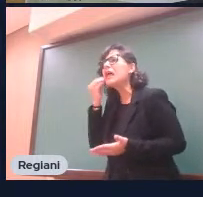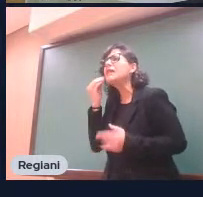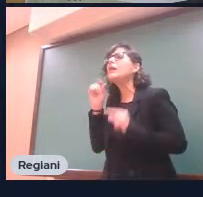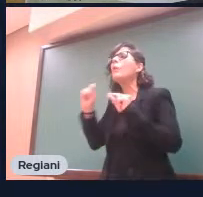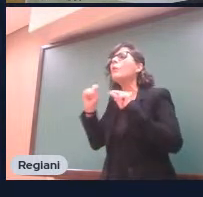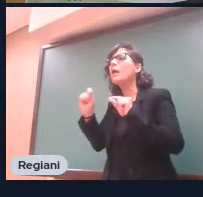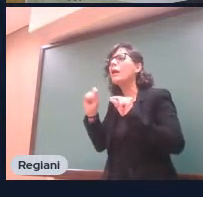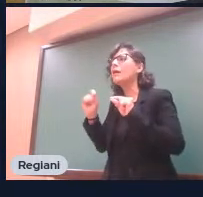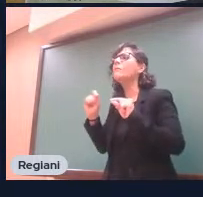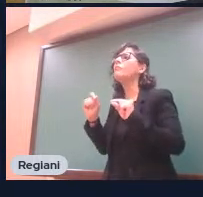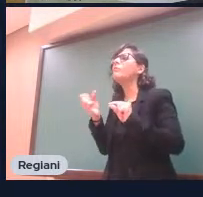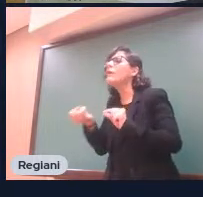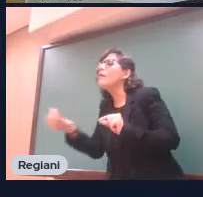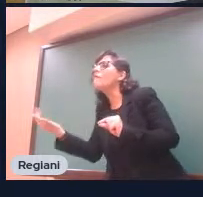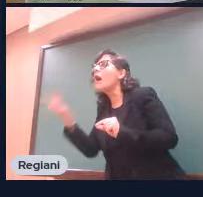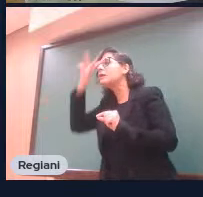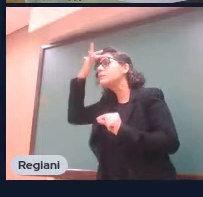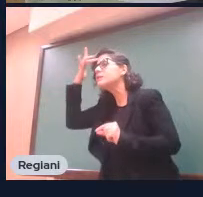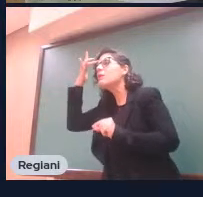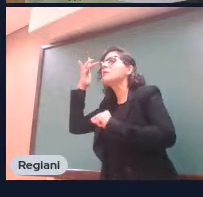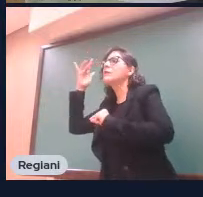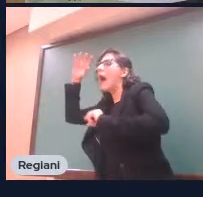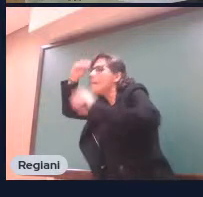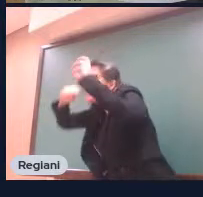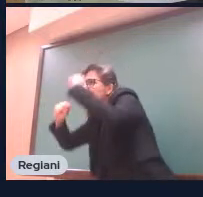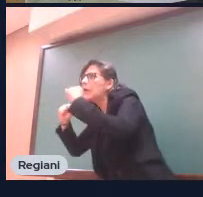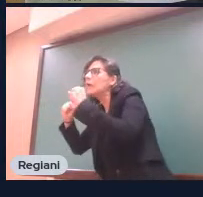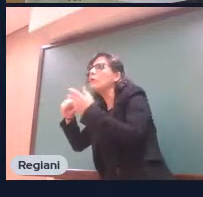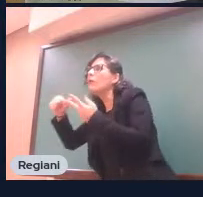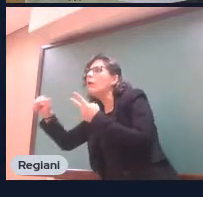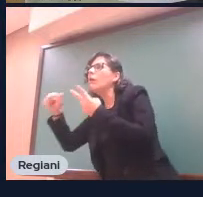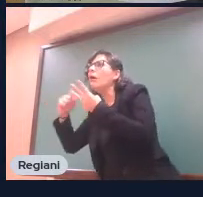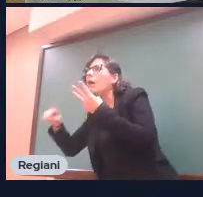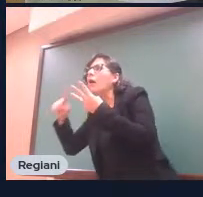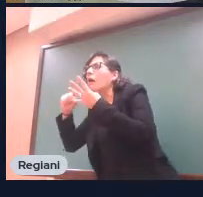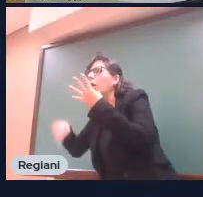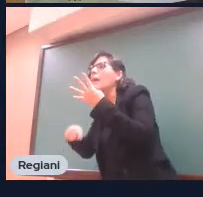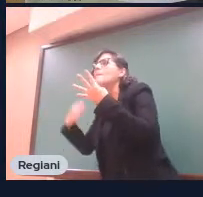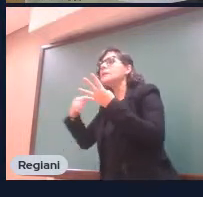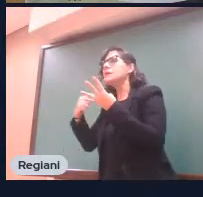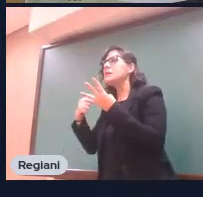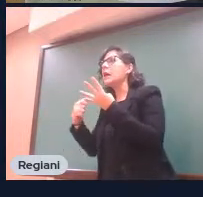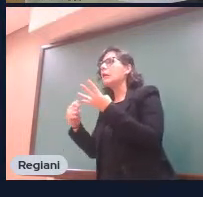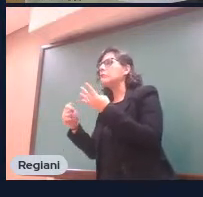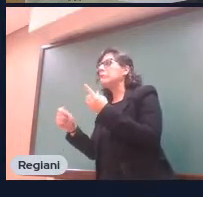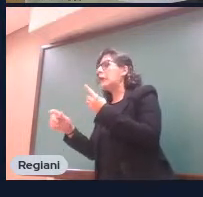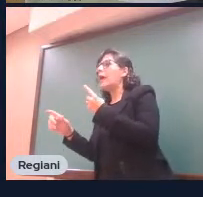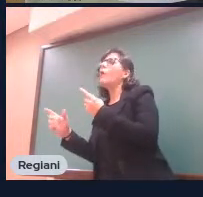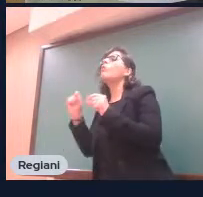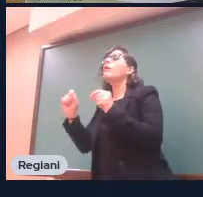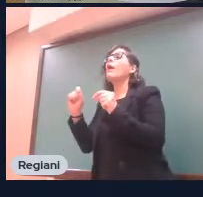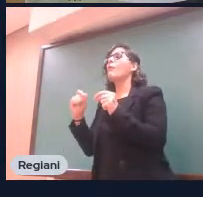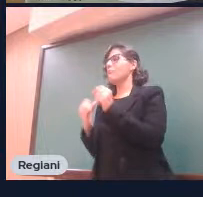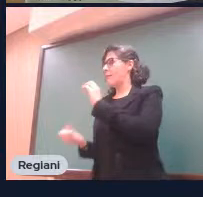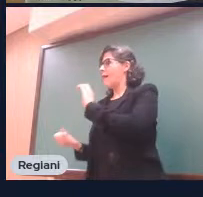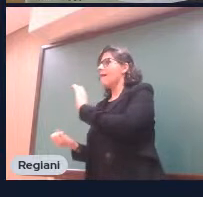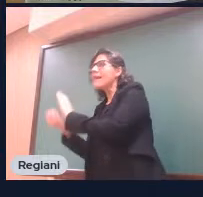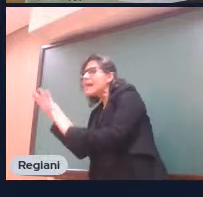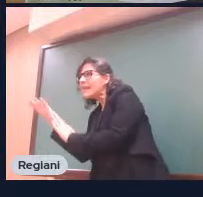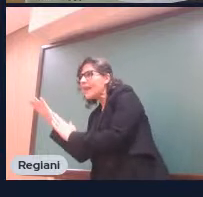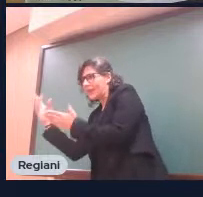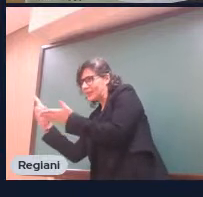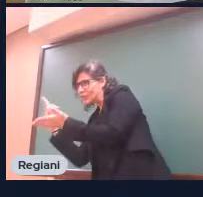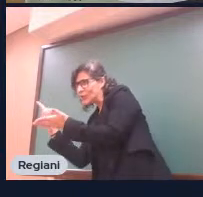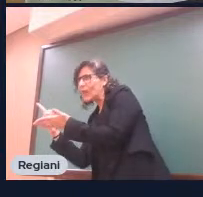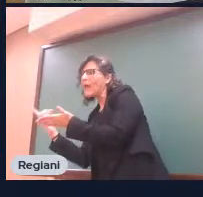learners. Then they try to have a dictionary that is both decoding and encoding. And they put the 2 sides